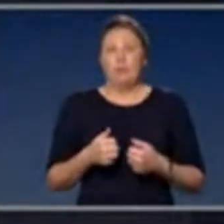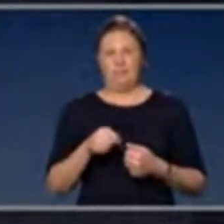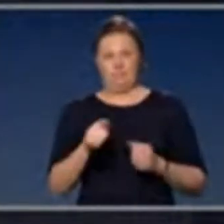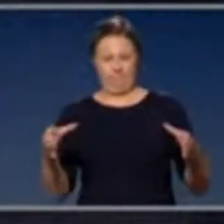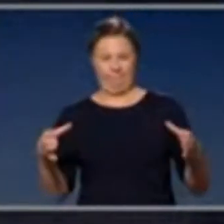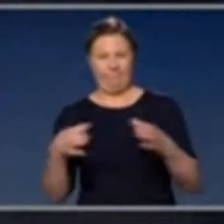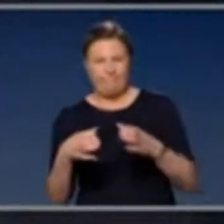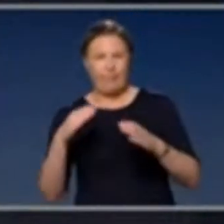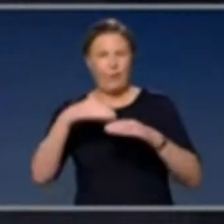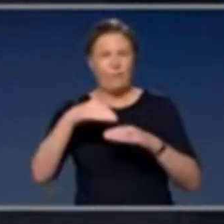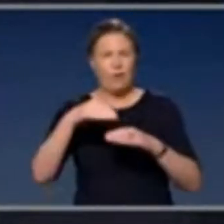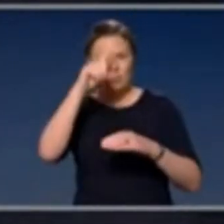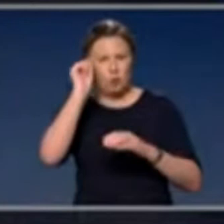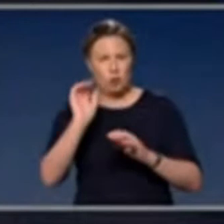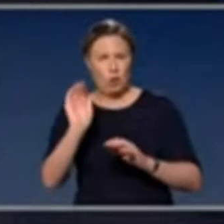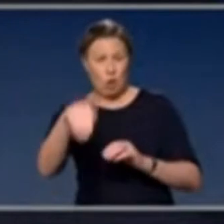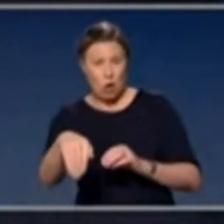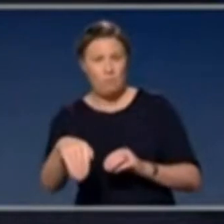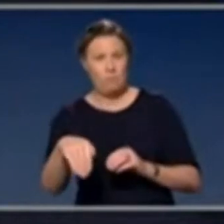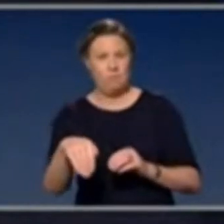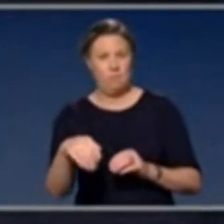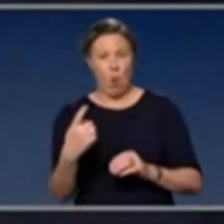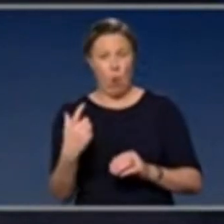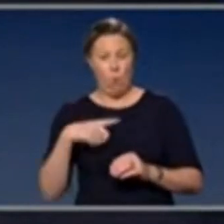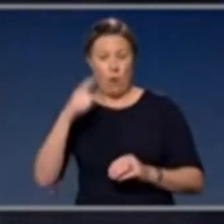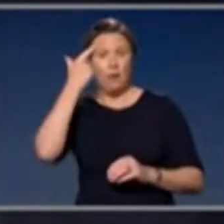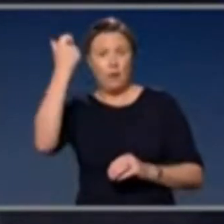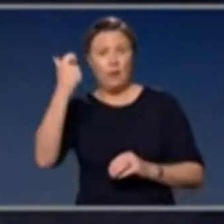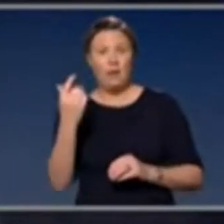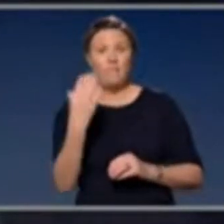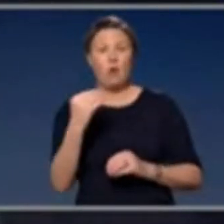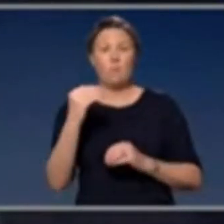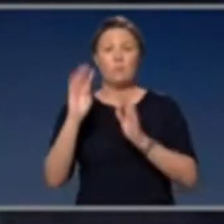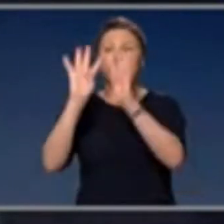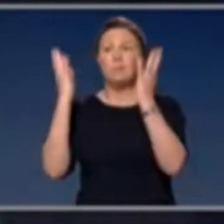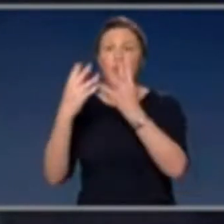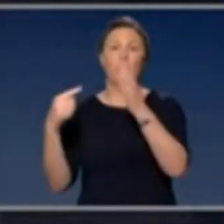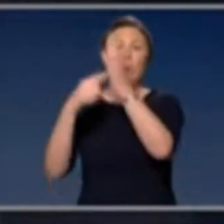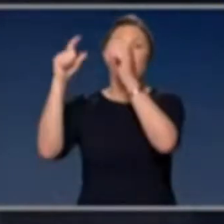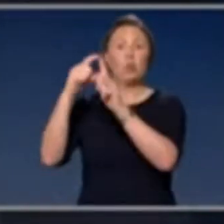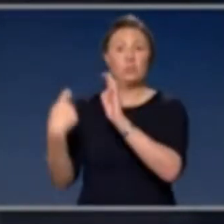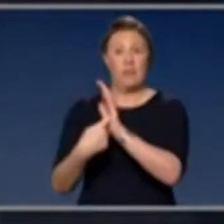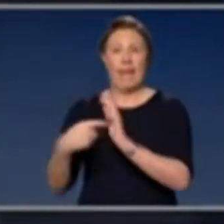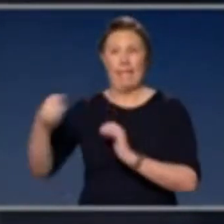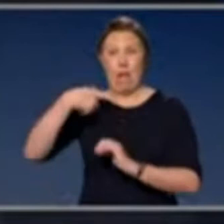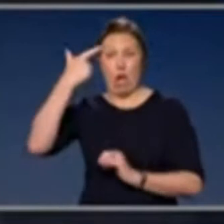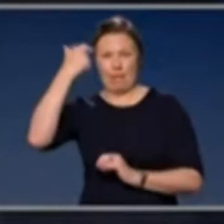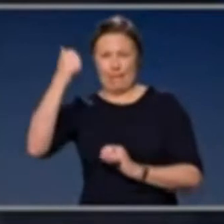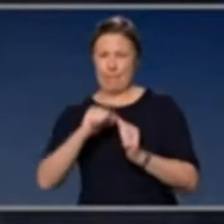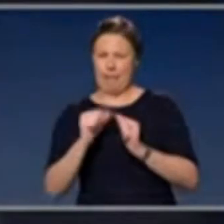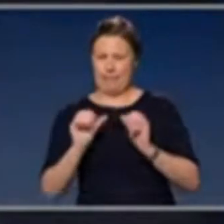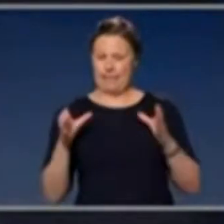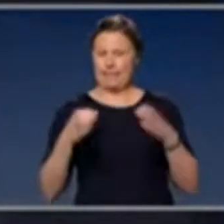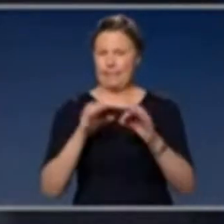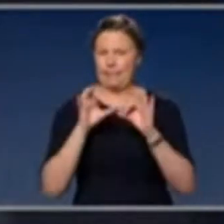over the last couple of weeks have been taken on board by the premiers and first ministers, chief